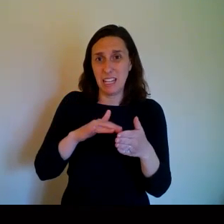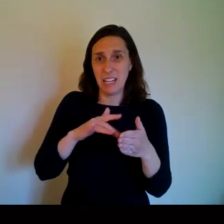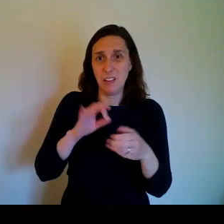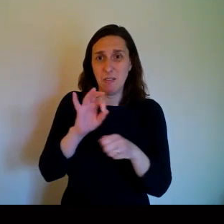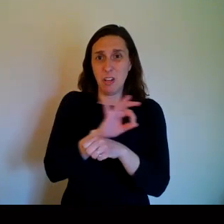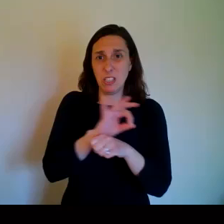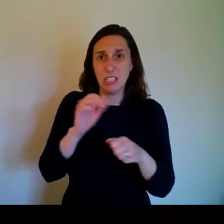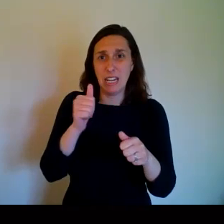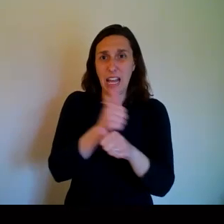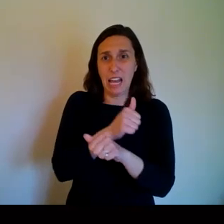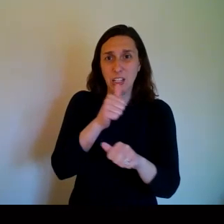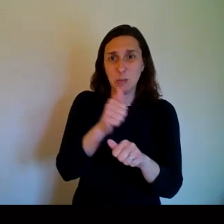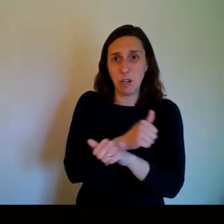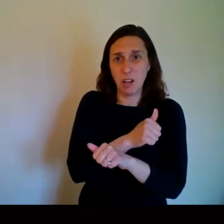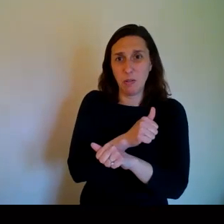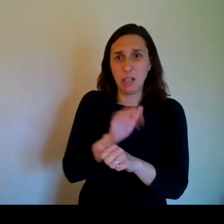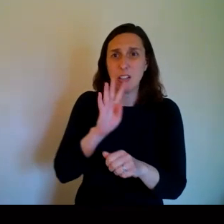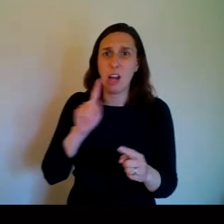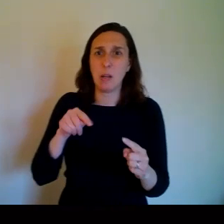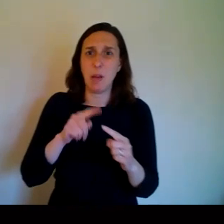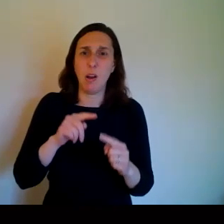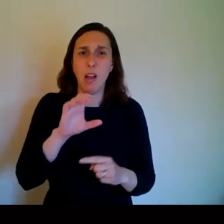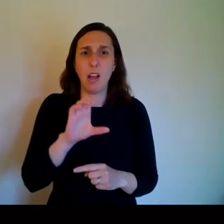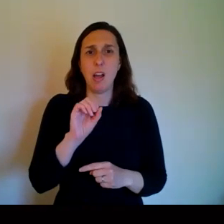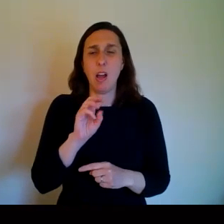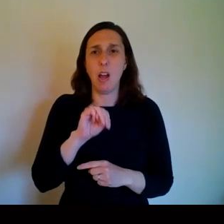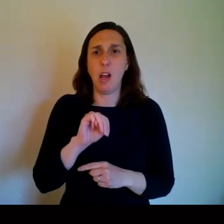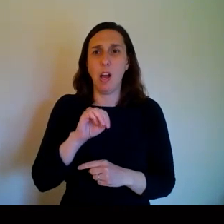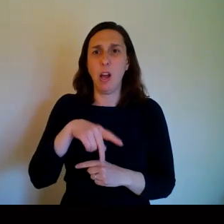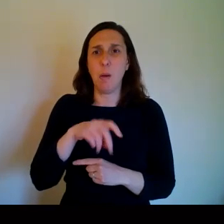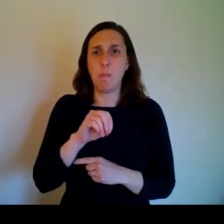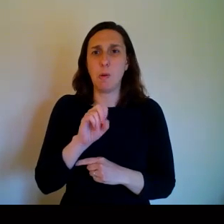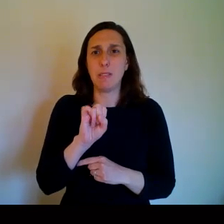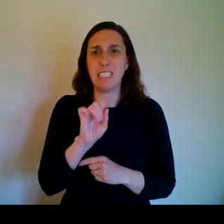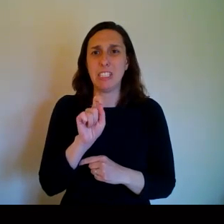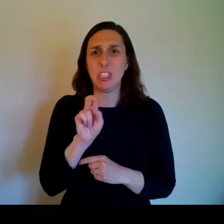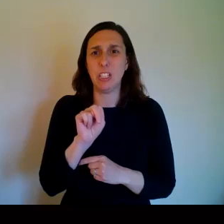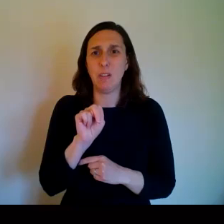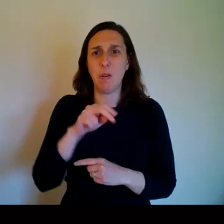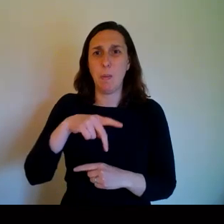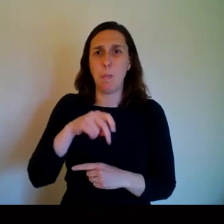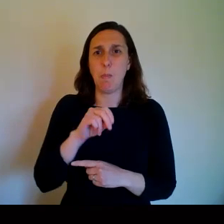of composition of functions, specifically composition of polynomial functions.